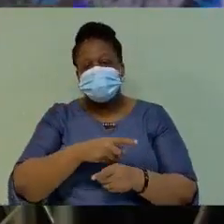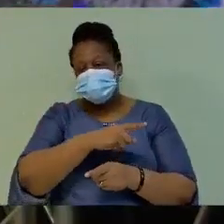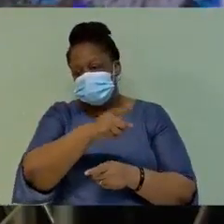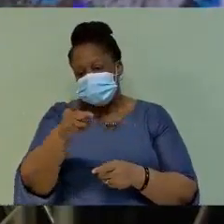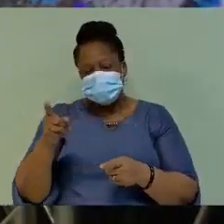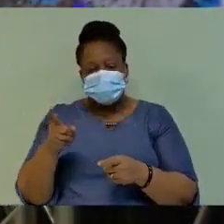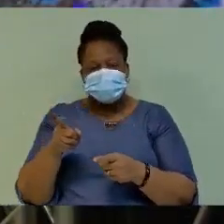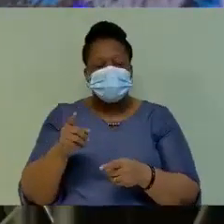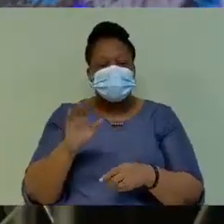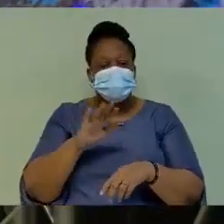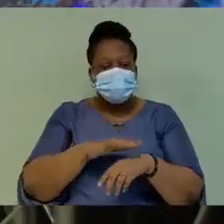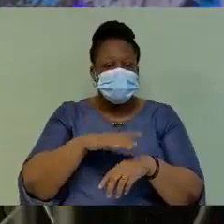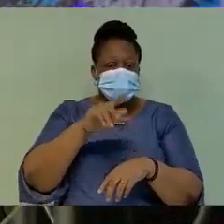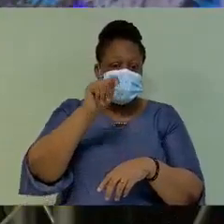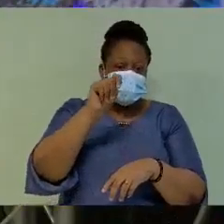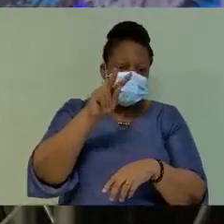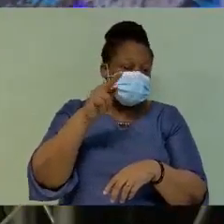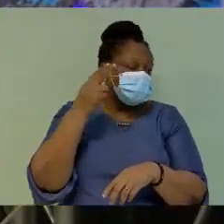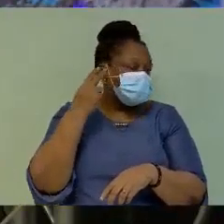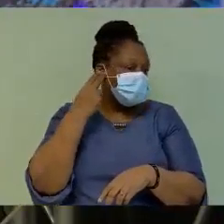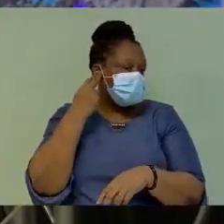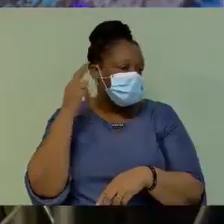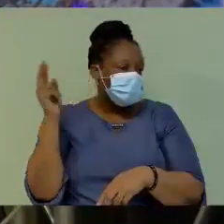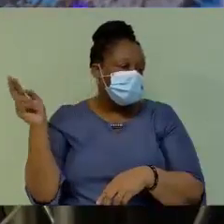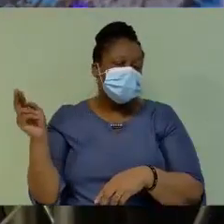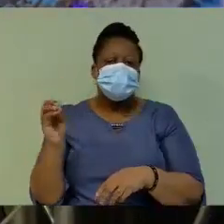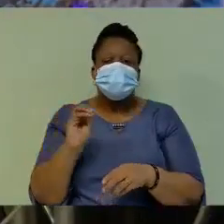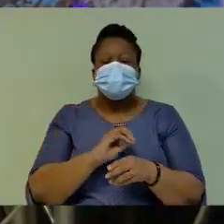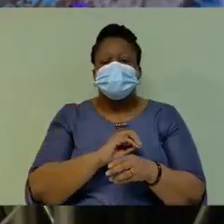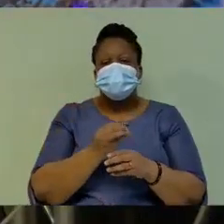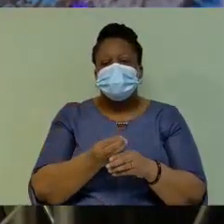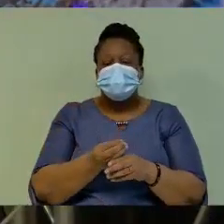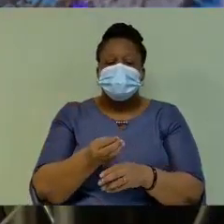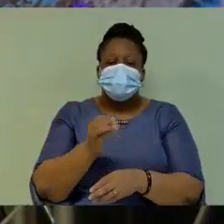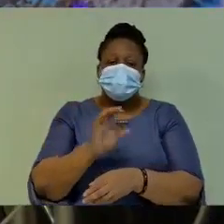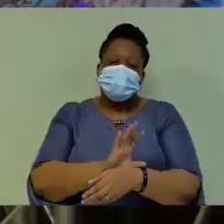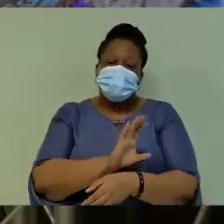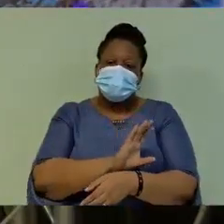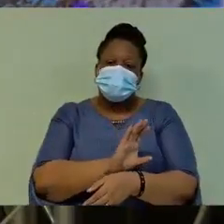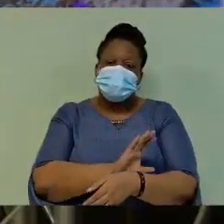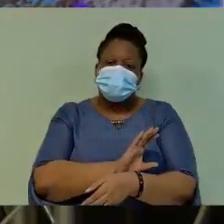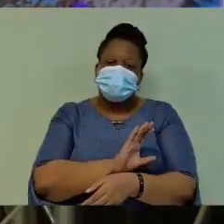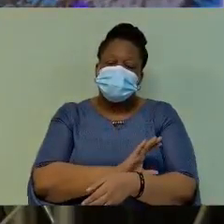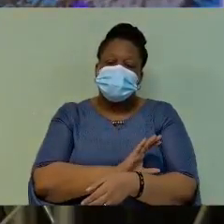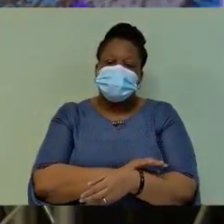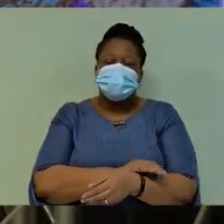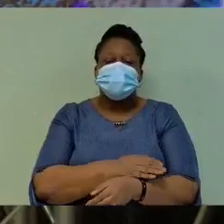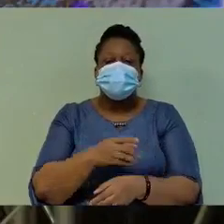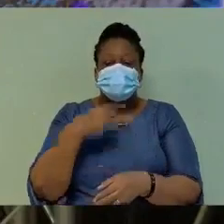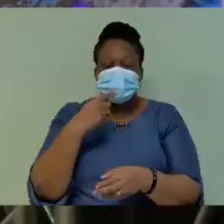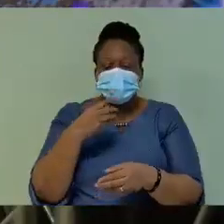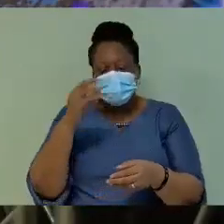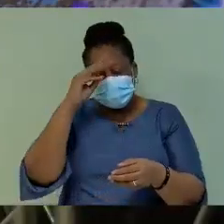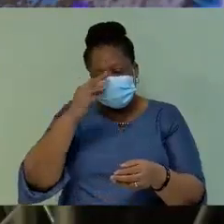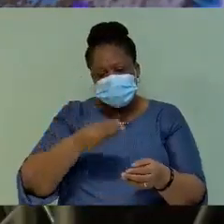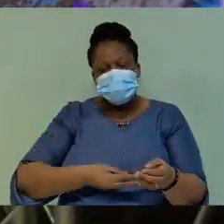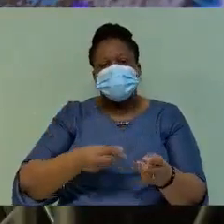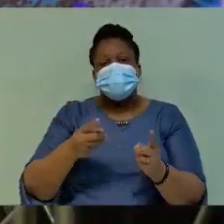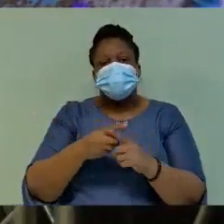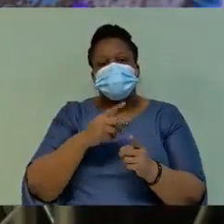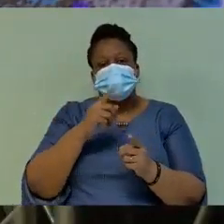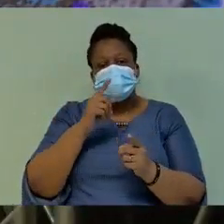via television, radio, or social media, we also say a very warm welcome to the people in